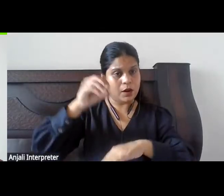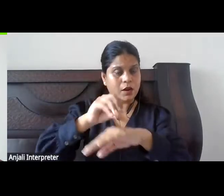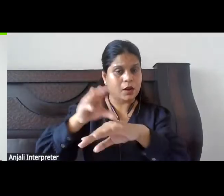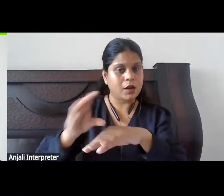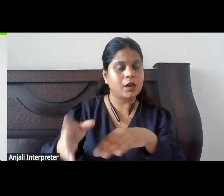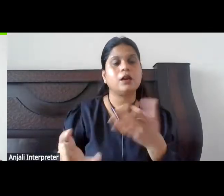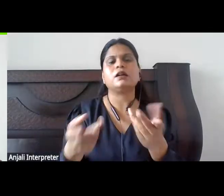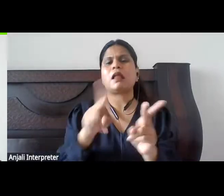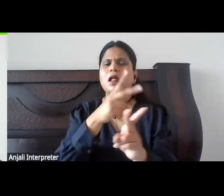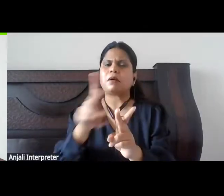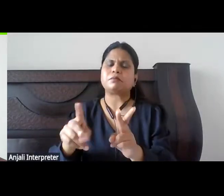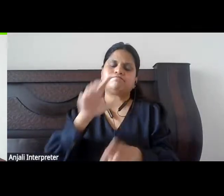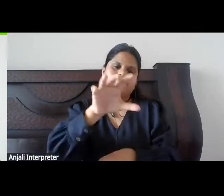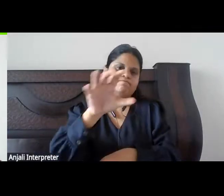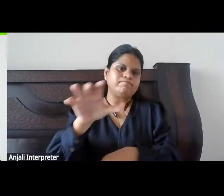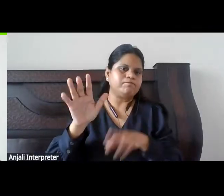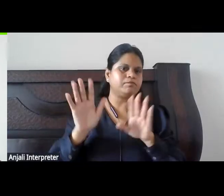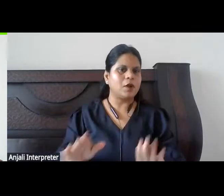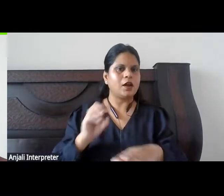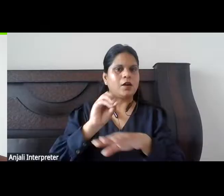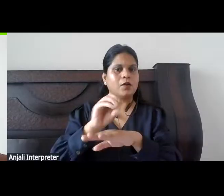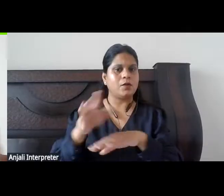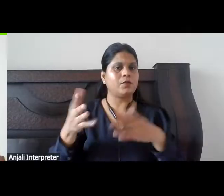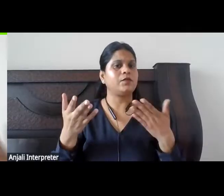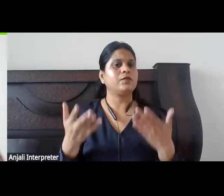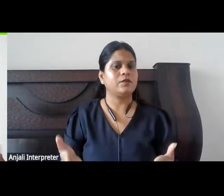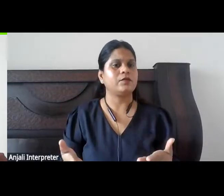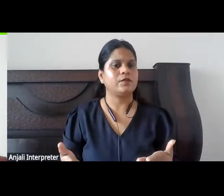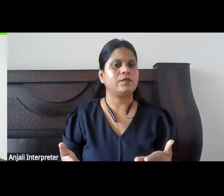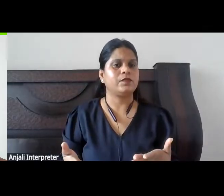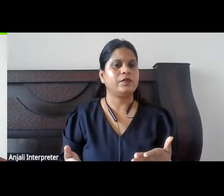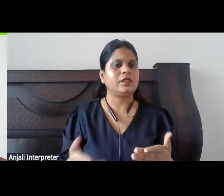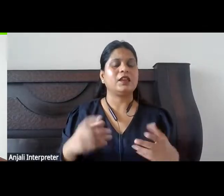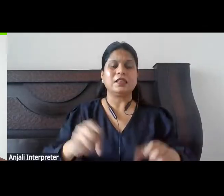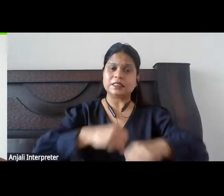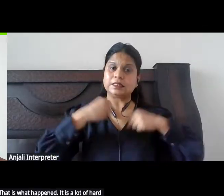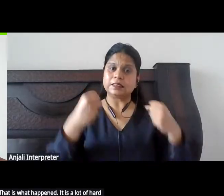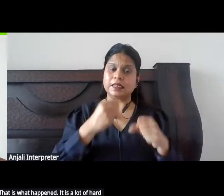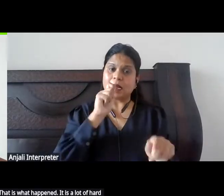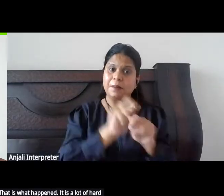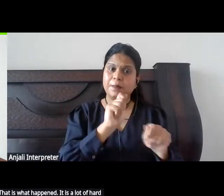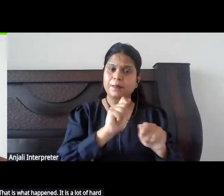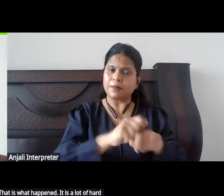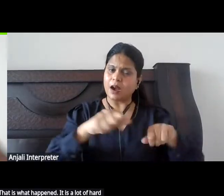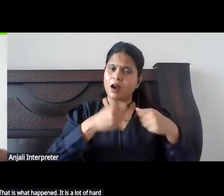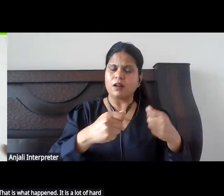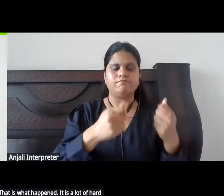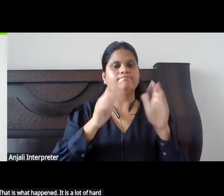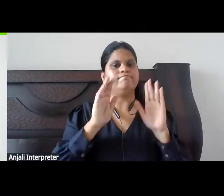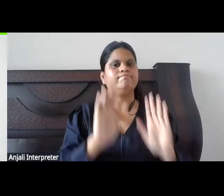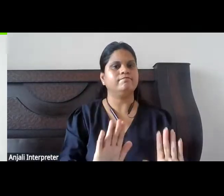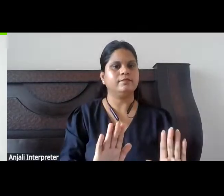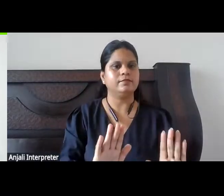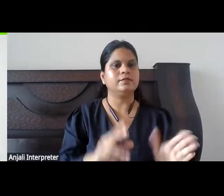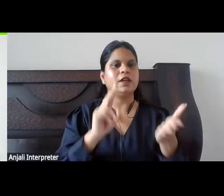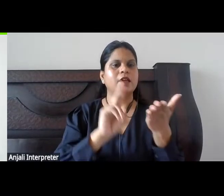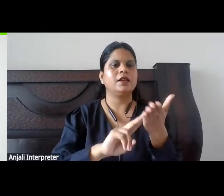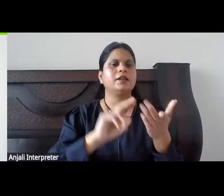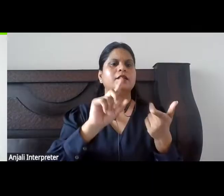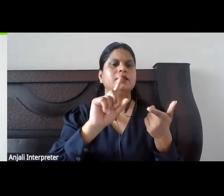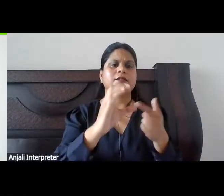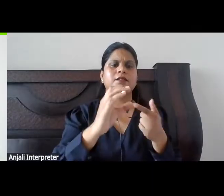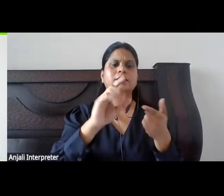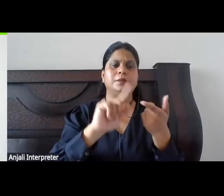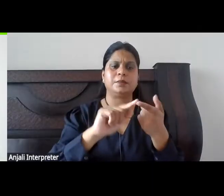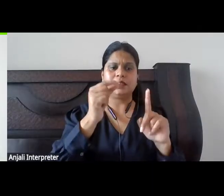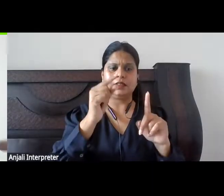So that is what happened. It is a lot of hard work. Let me tell you that it was NCPDP. It was like